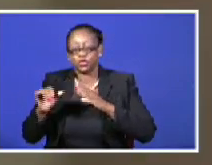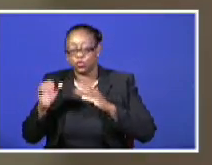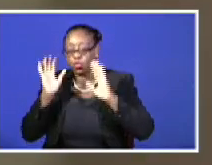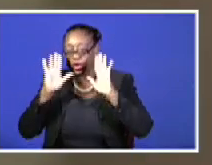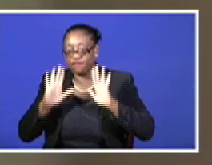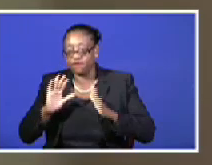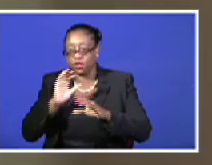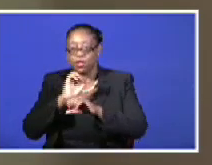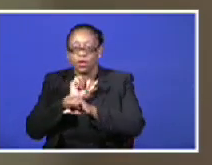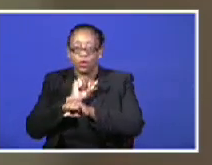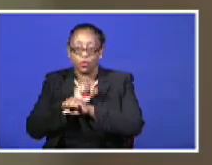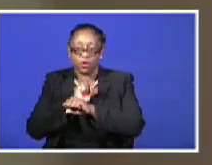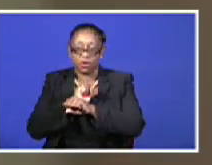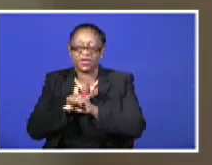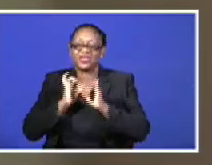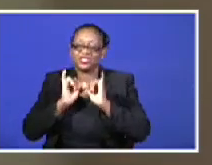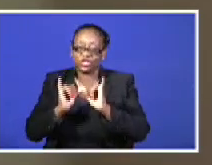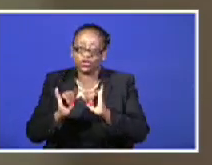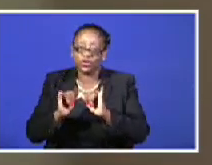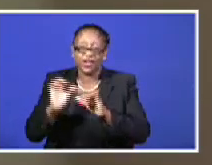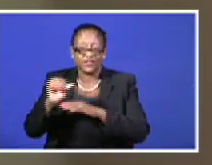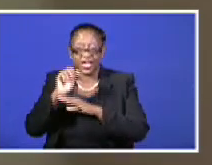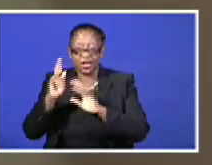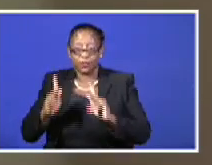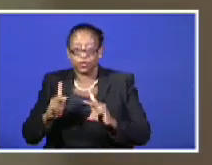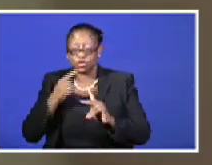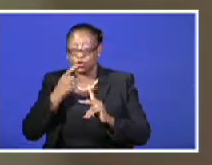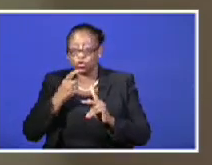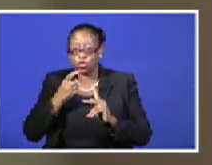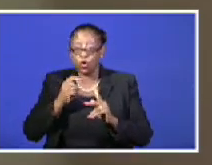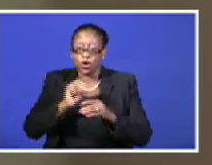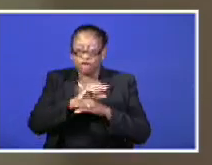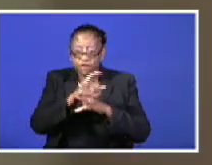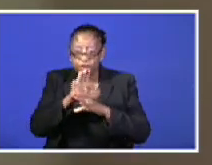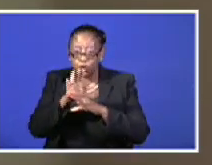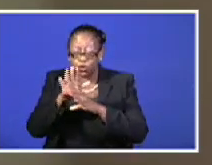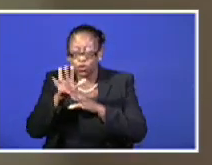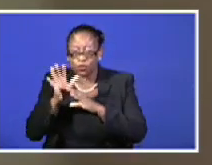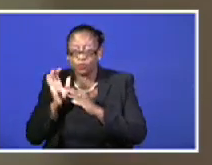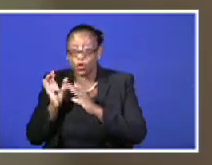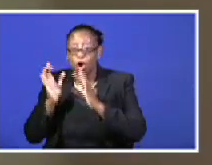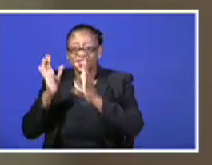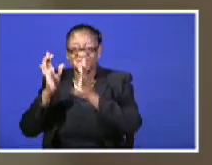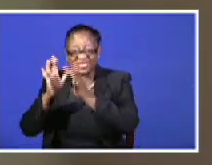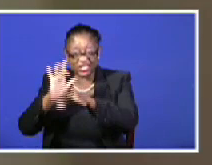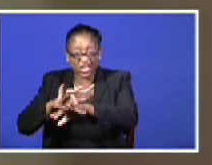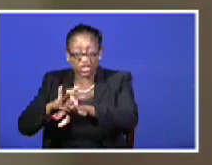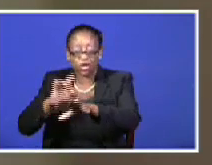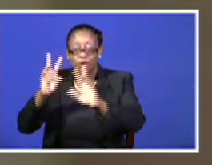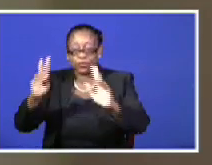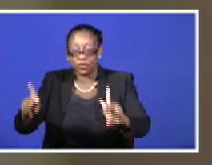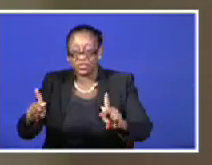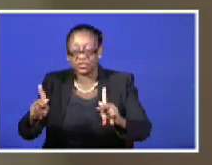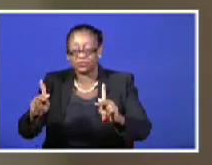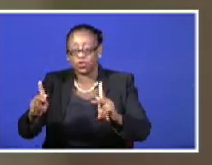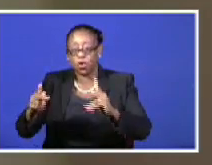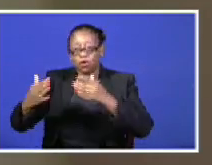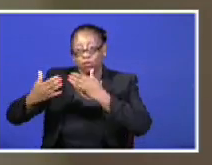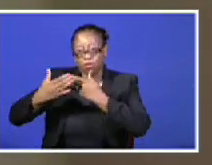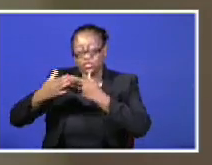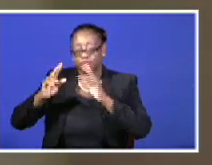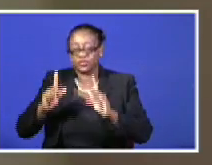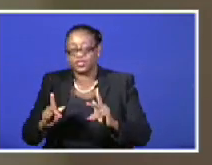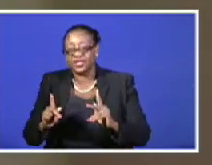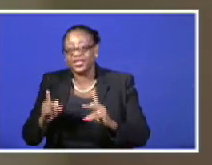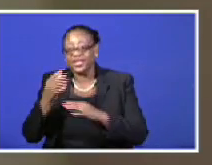and continue to do in this response. For anyone who's been a close contact of someone with known coronavirus, COVID-19,